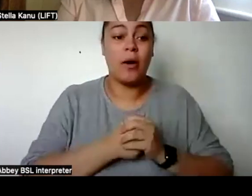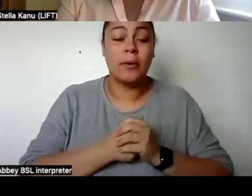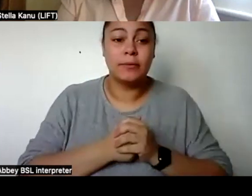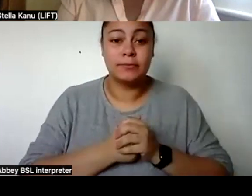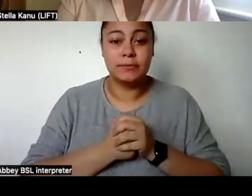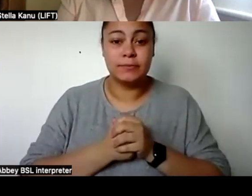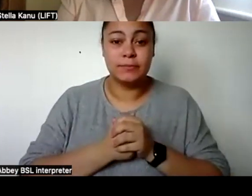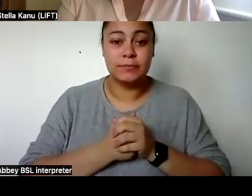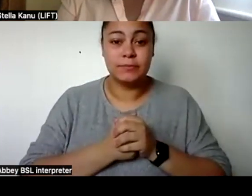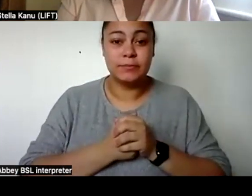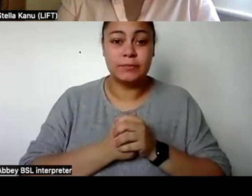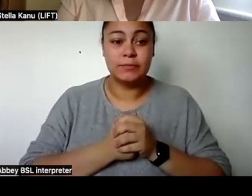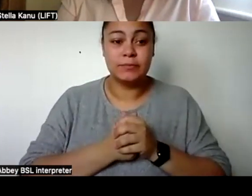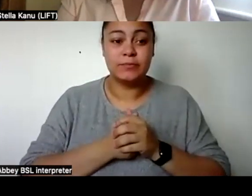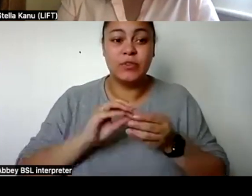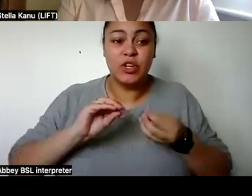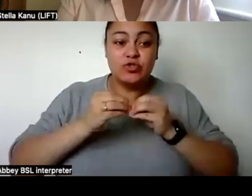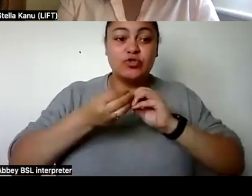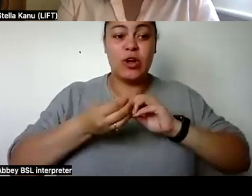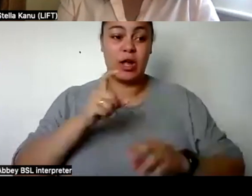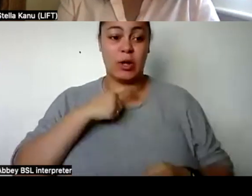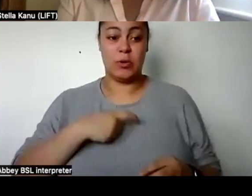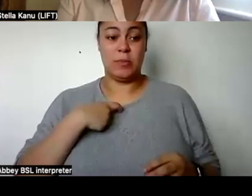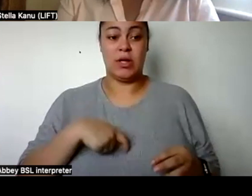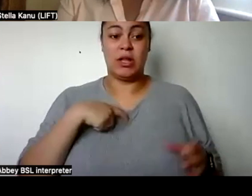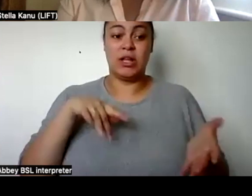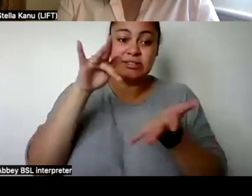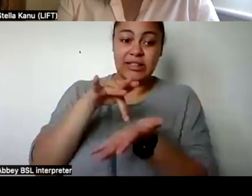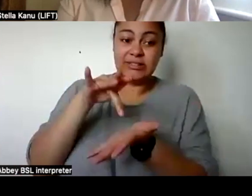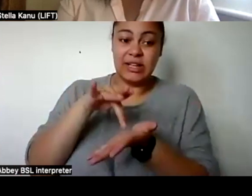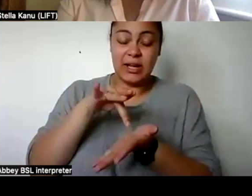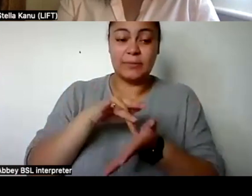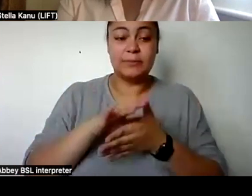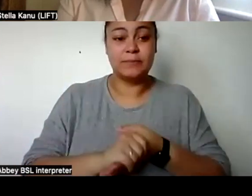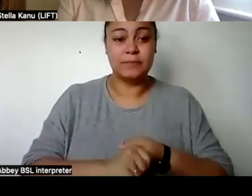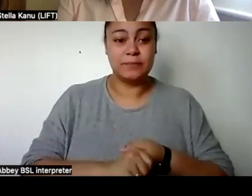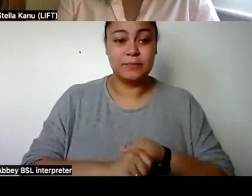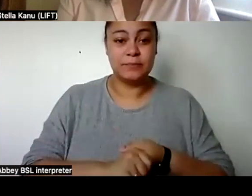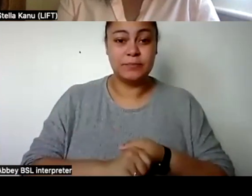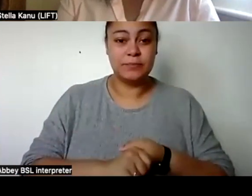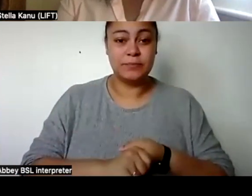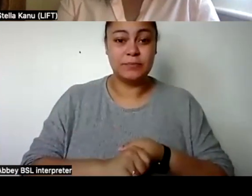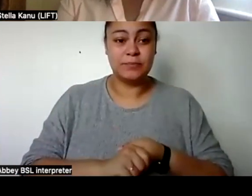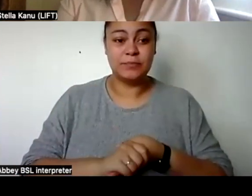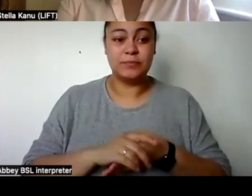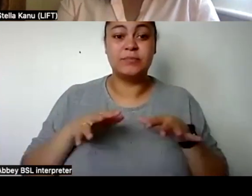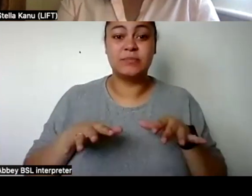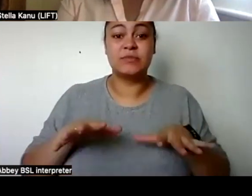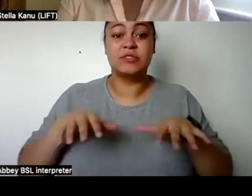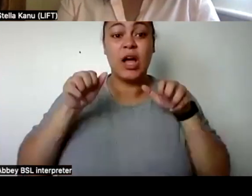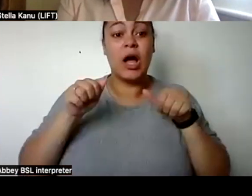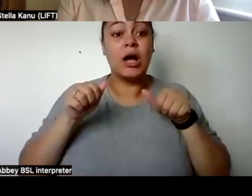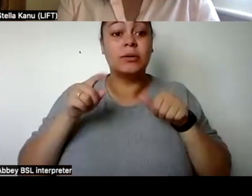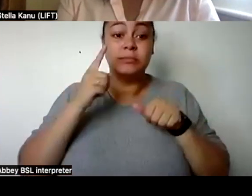more human-centred, equitable employment conditions. So can we start by going round and